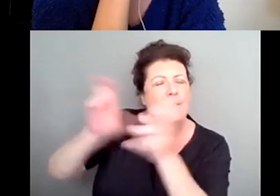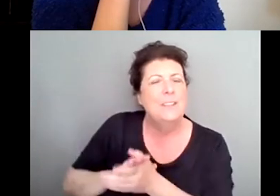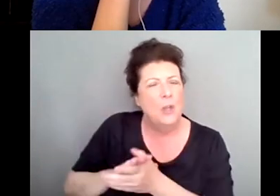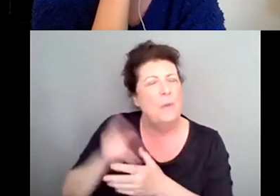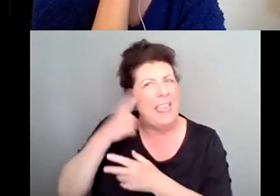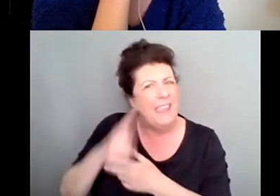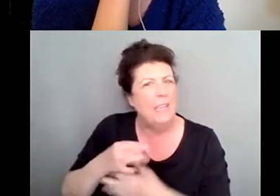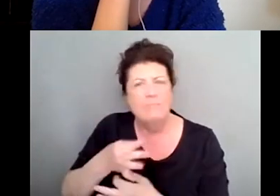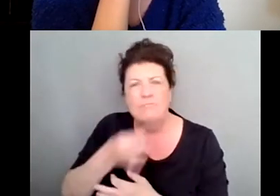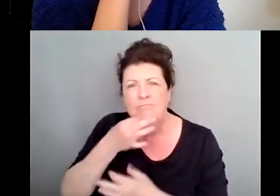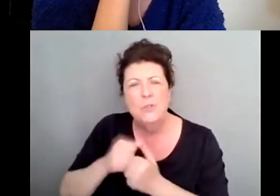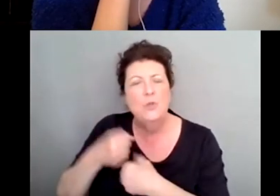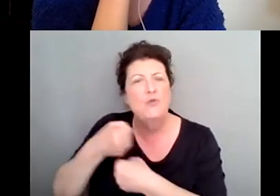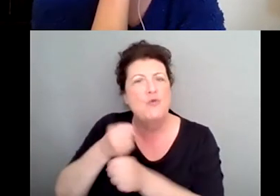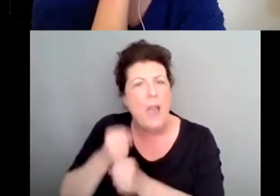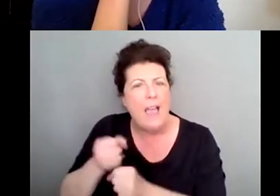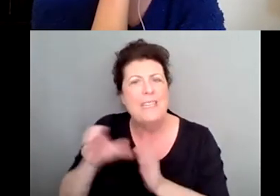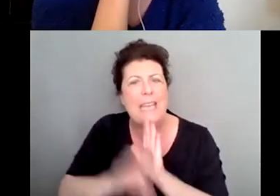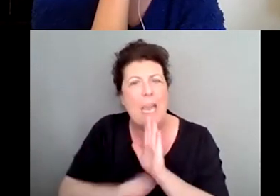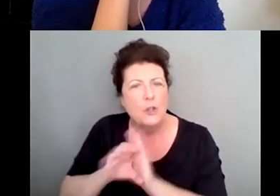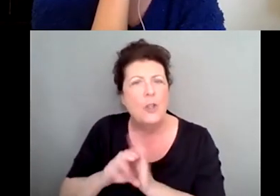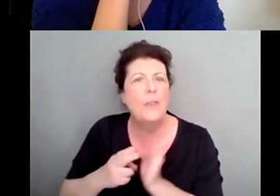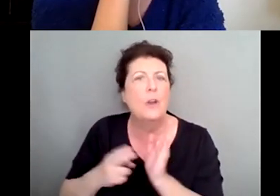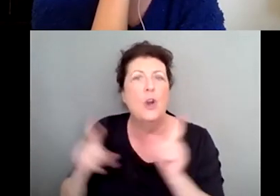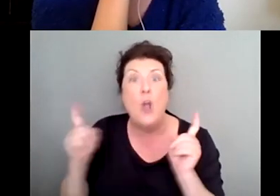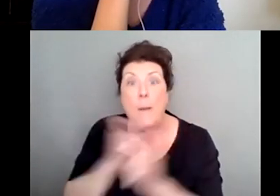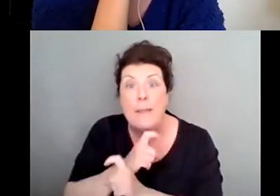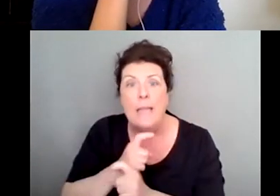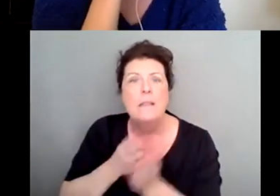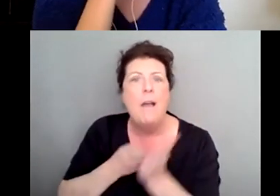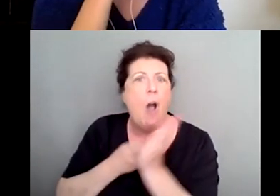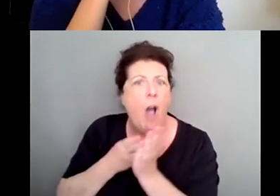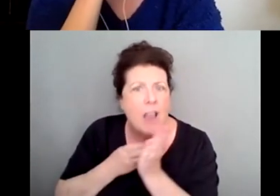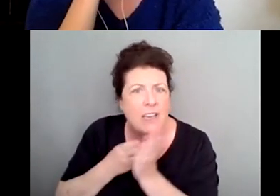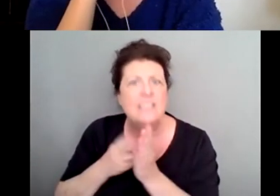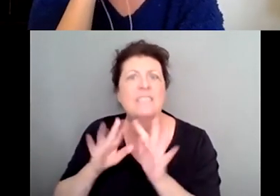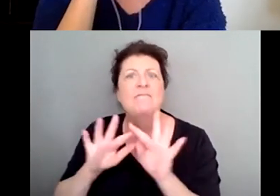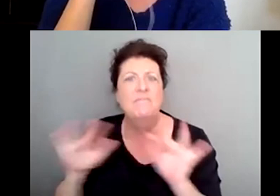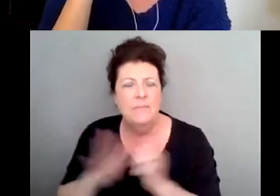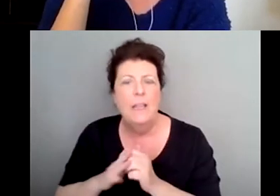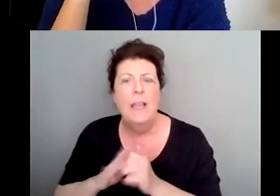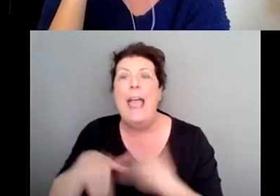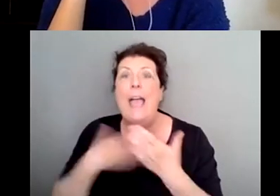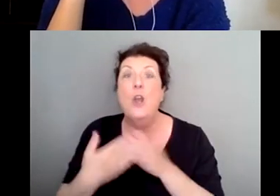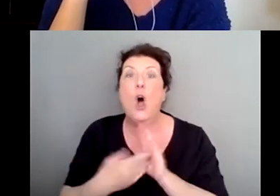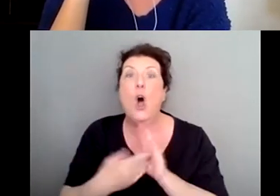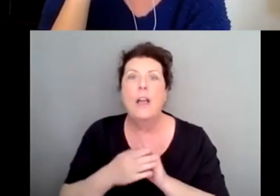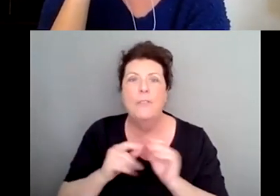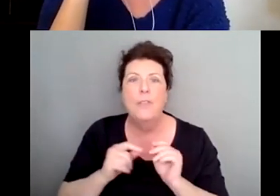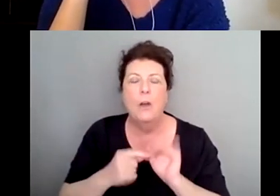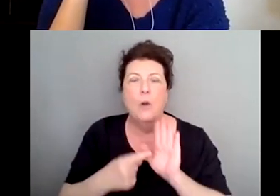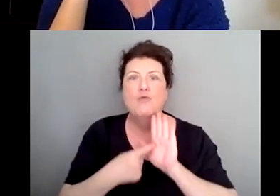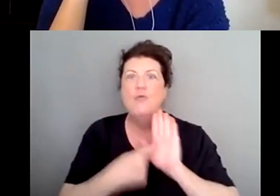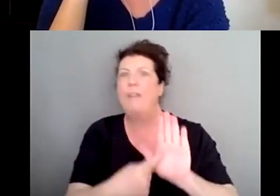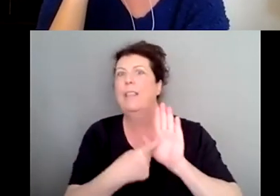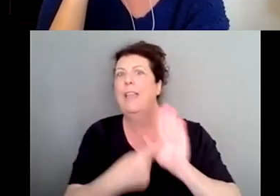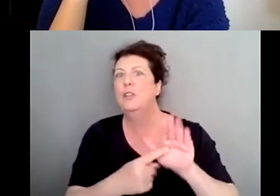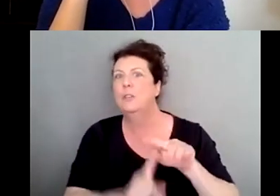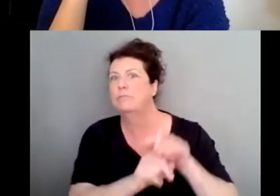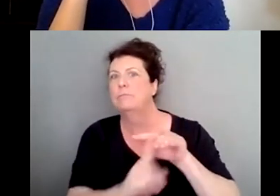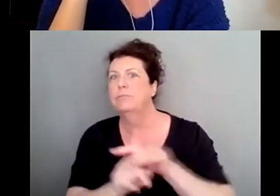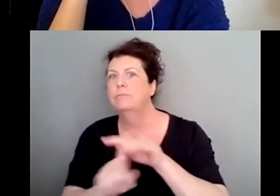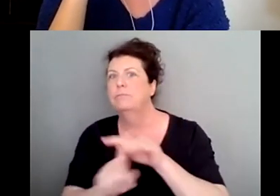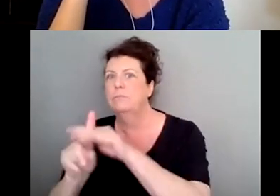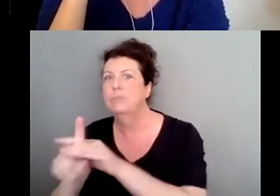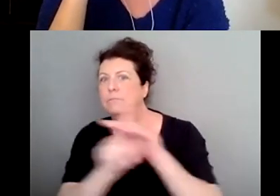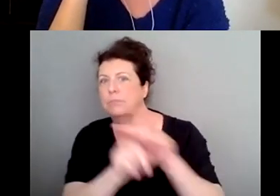authentic. Um, and then all the revelations that, you know, you know, when all the cards were laid out on the table, everything resonated